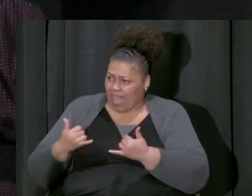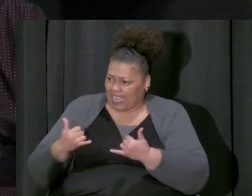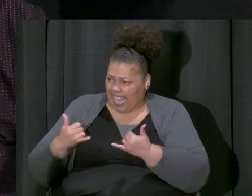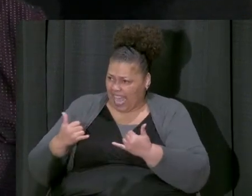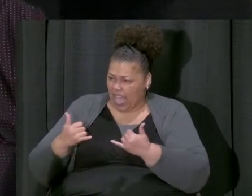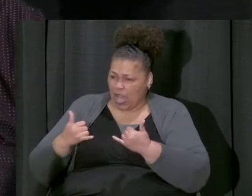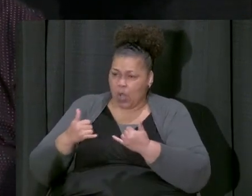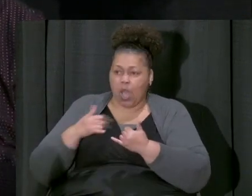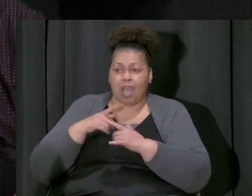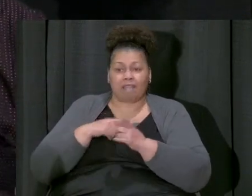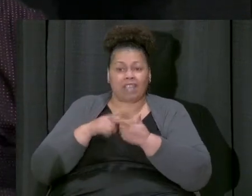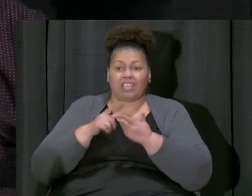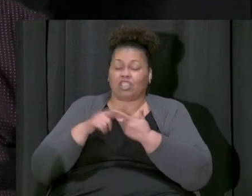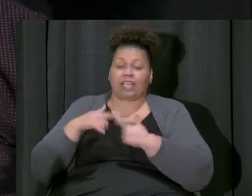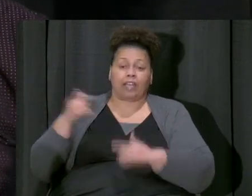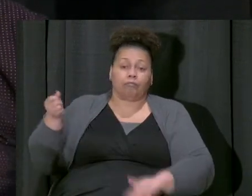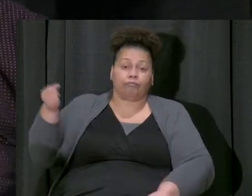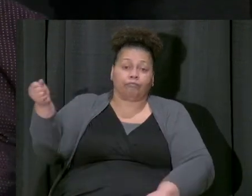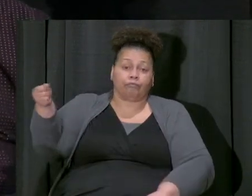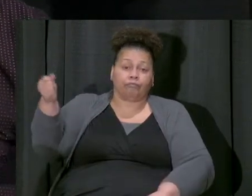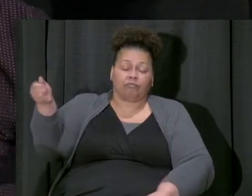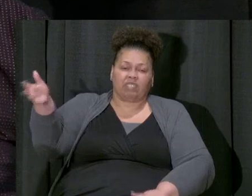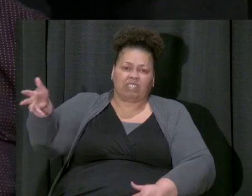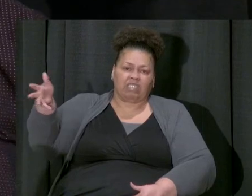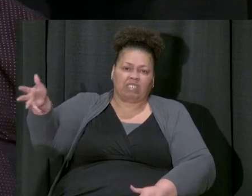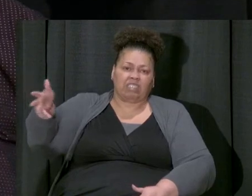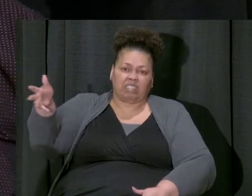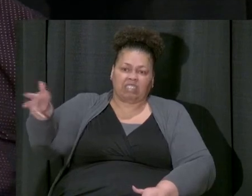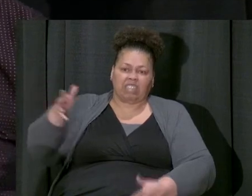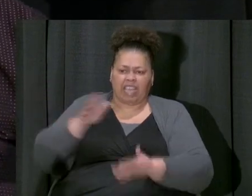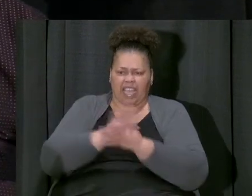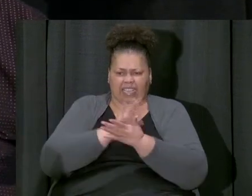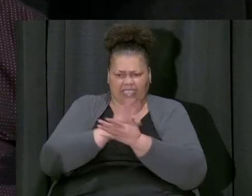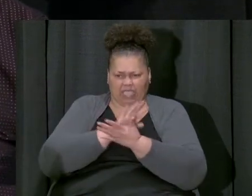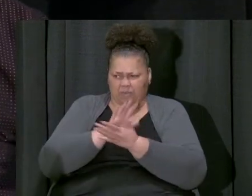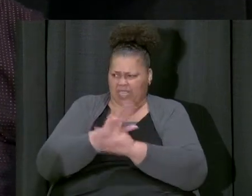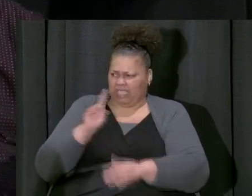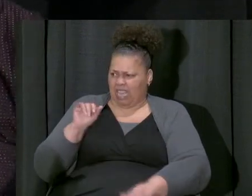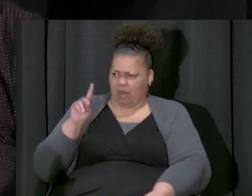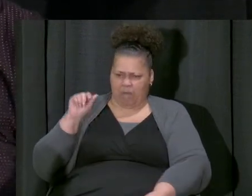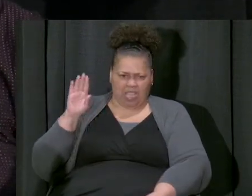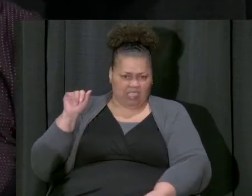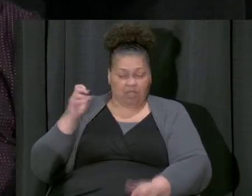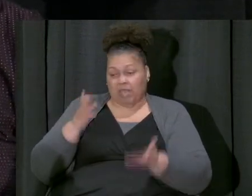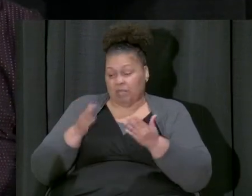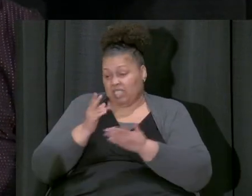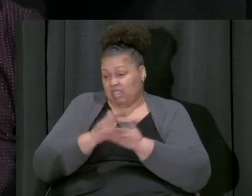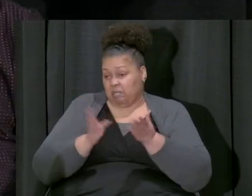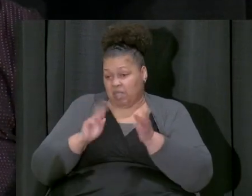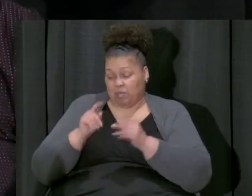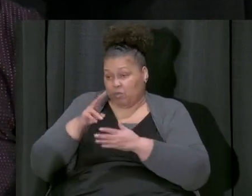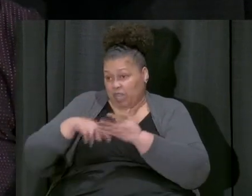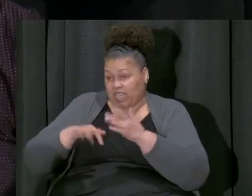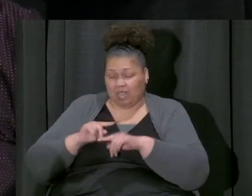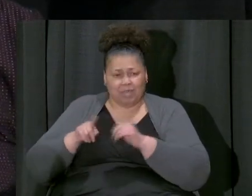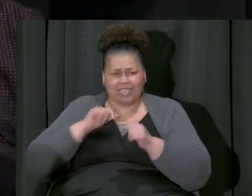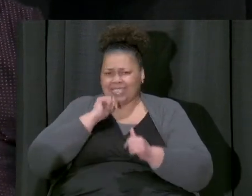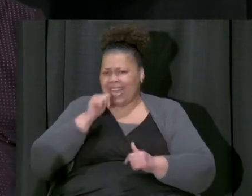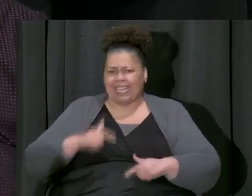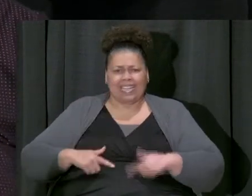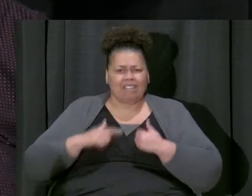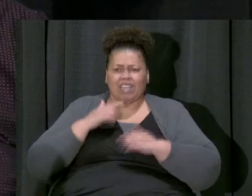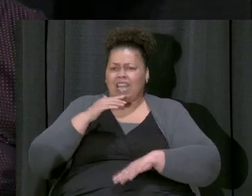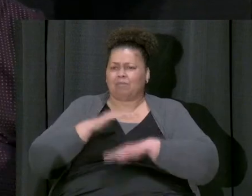of languishes in some academic database somewhere, and maybe some folks read it, but it's really not living up to its potential. I think that's one of the things that